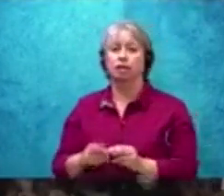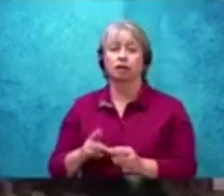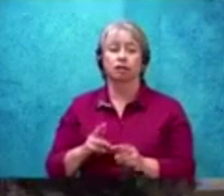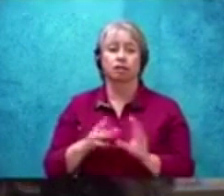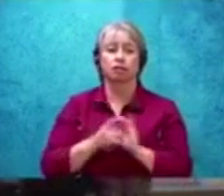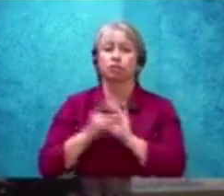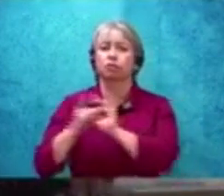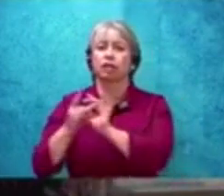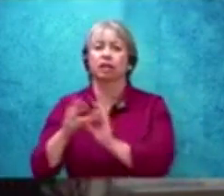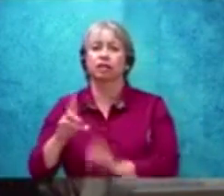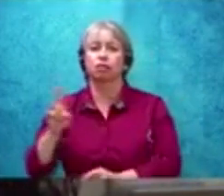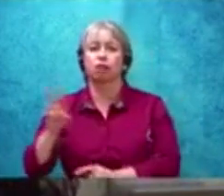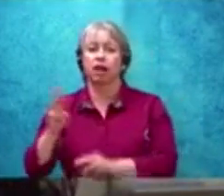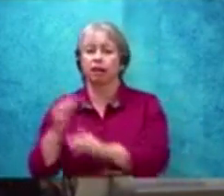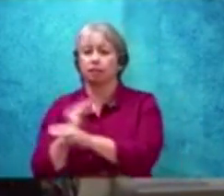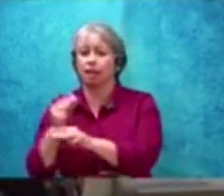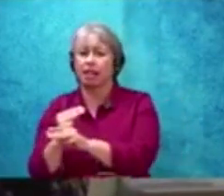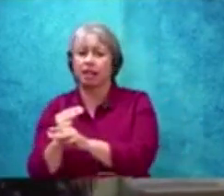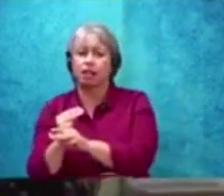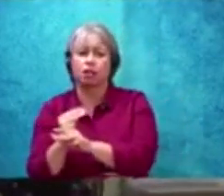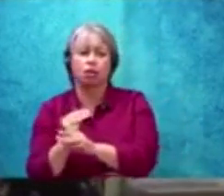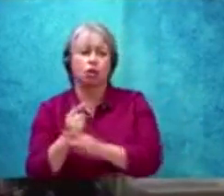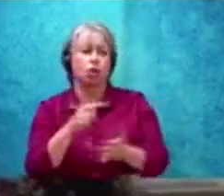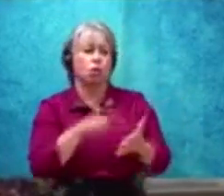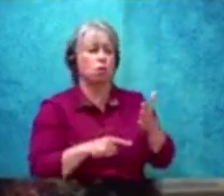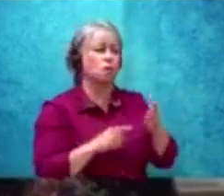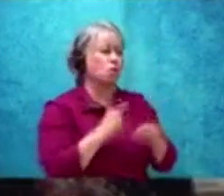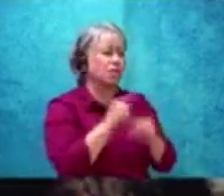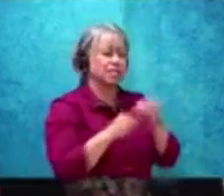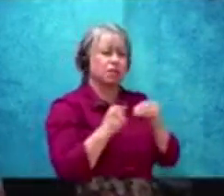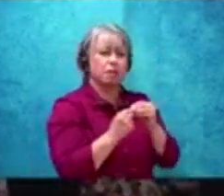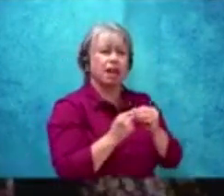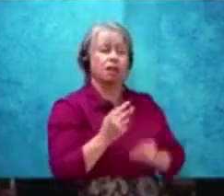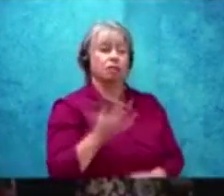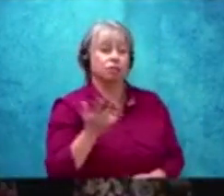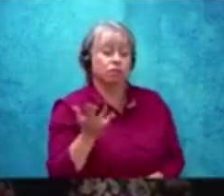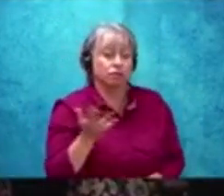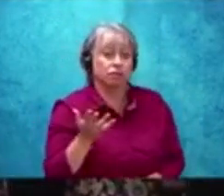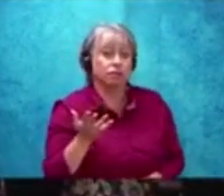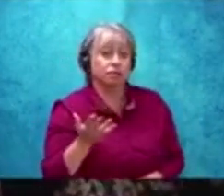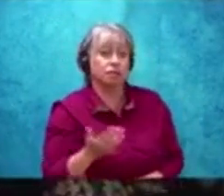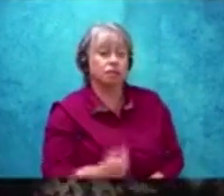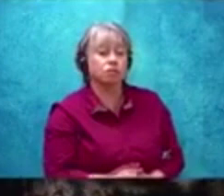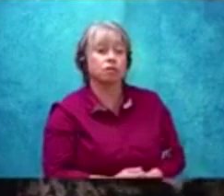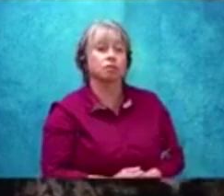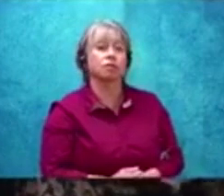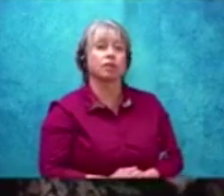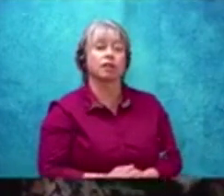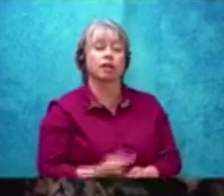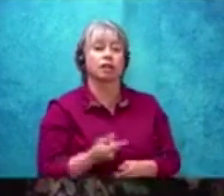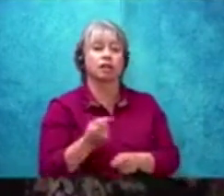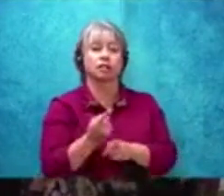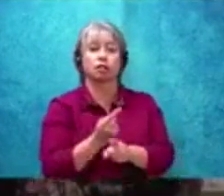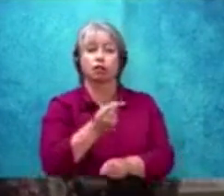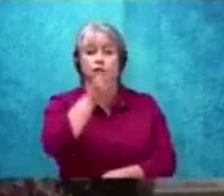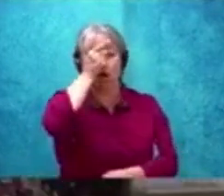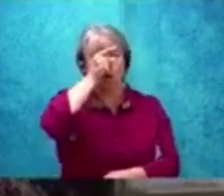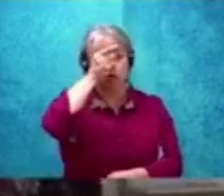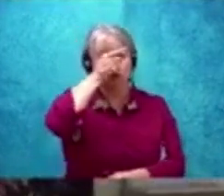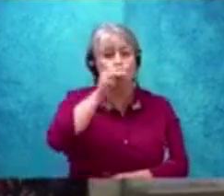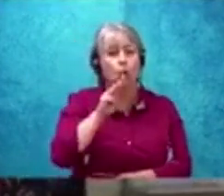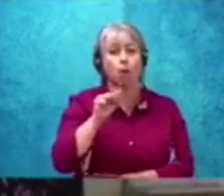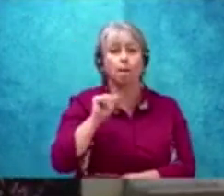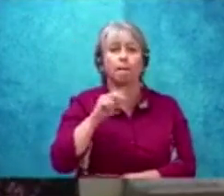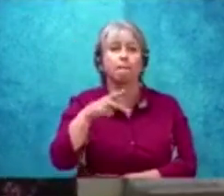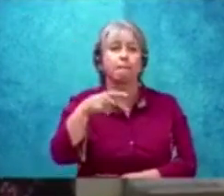material. What is this problem about? Well, to me, it looks like it came off Google Maps or